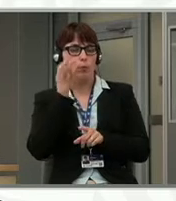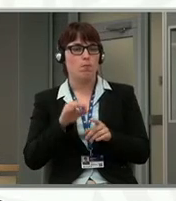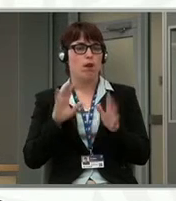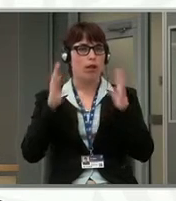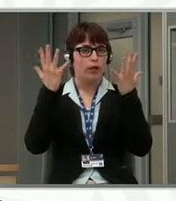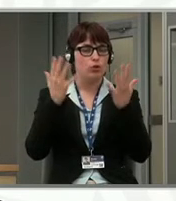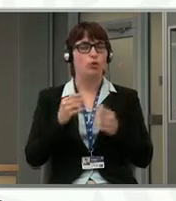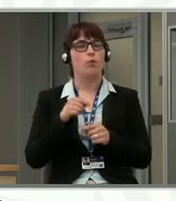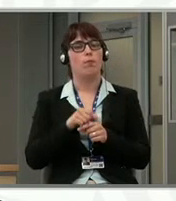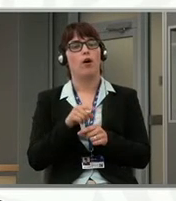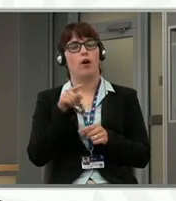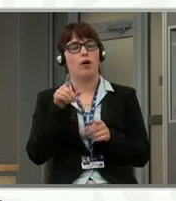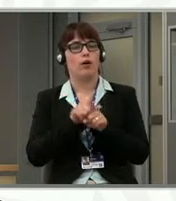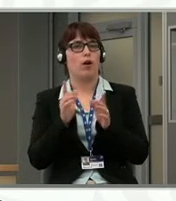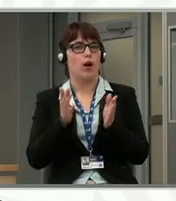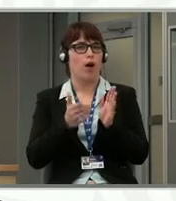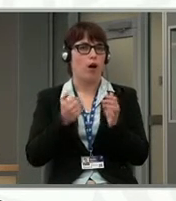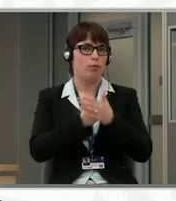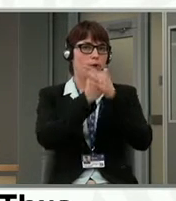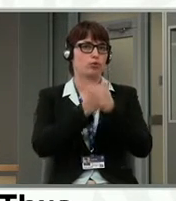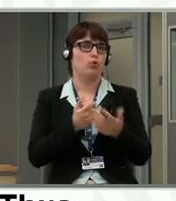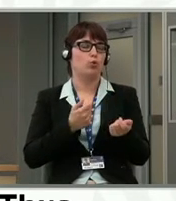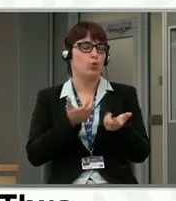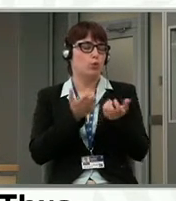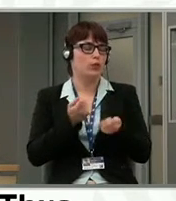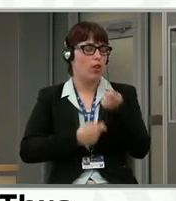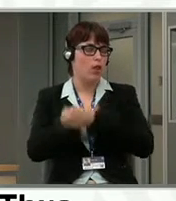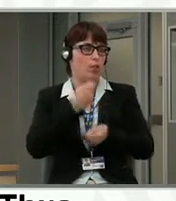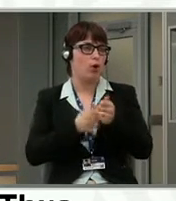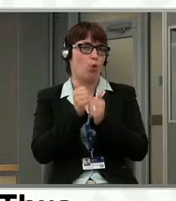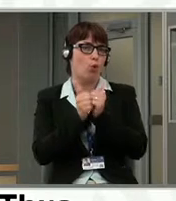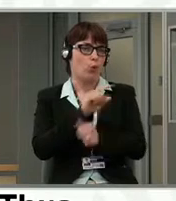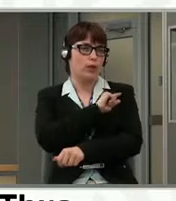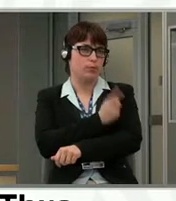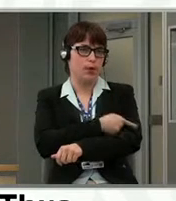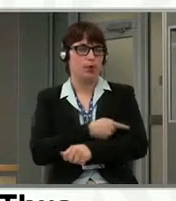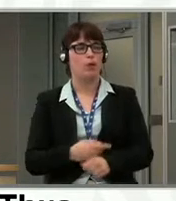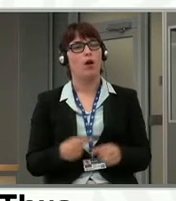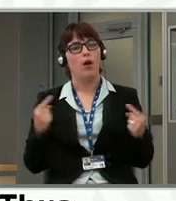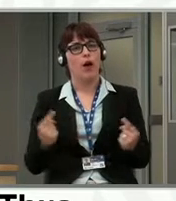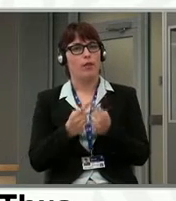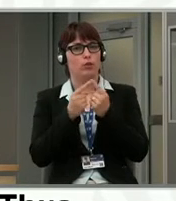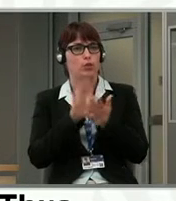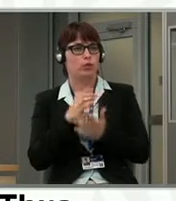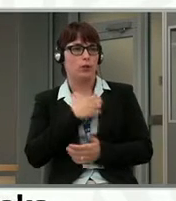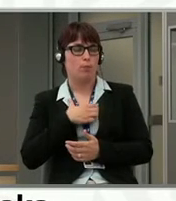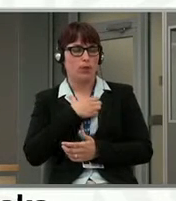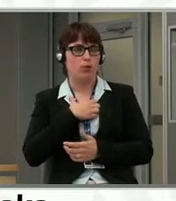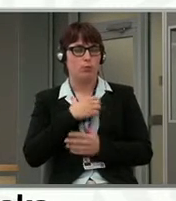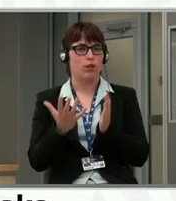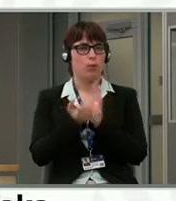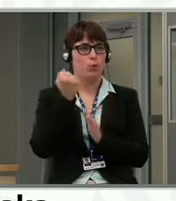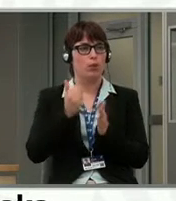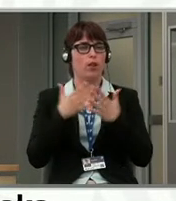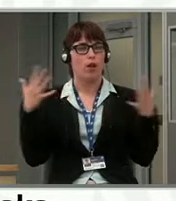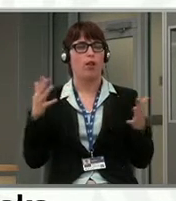thus reducing the poverty and exclusion risks, and also to